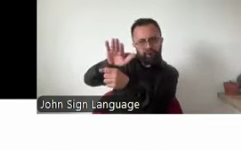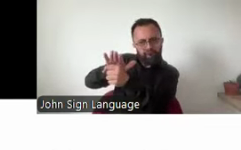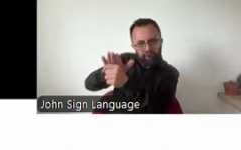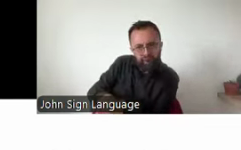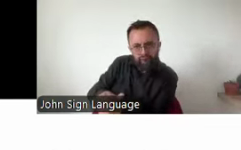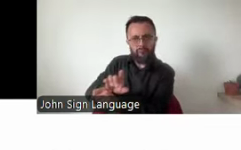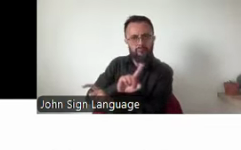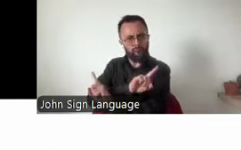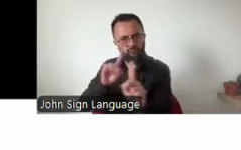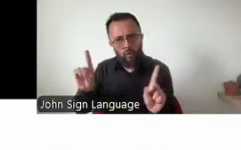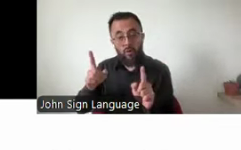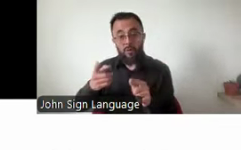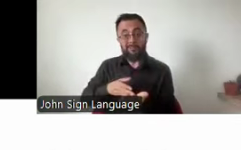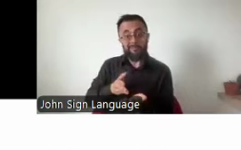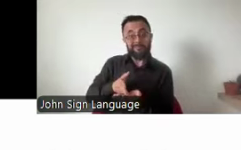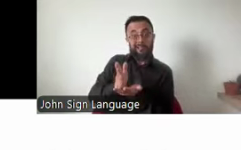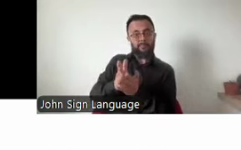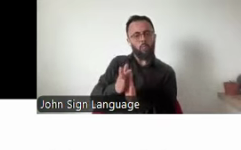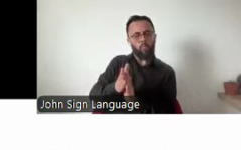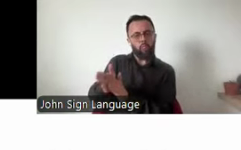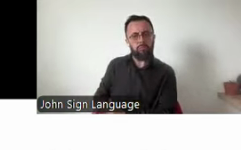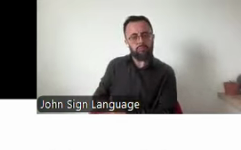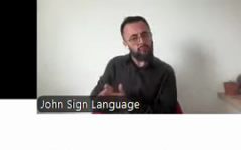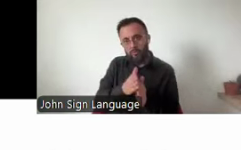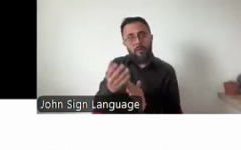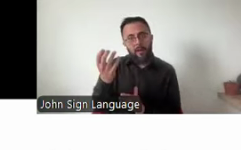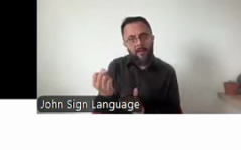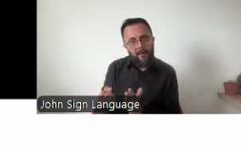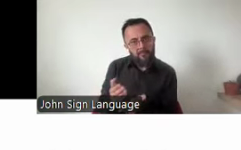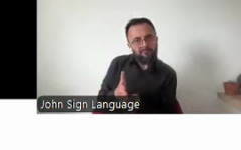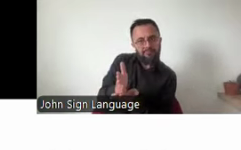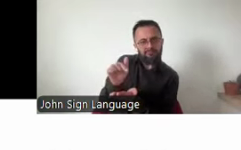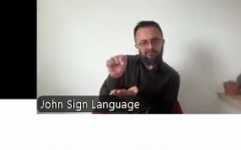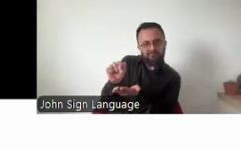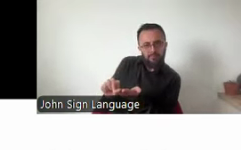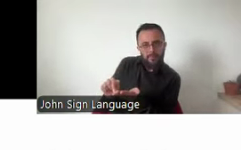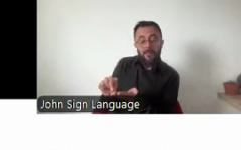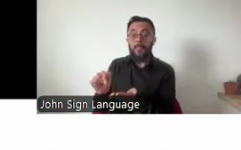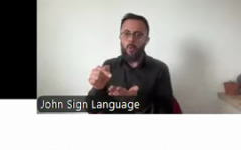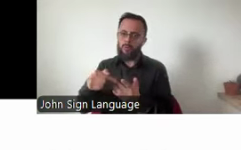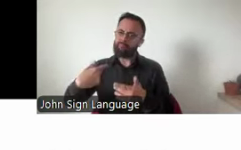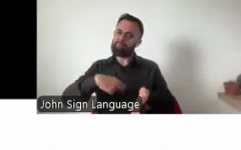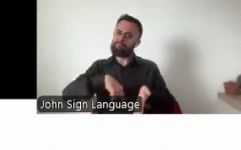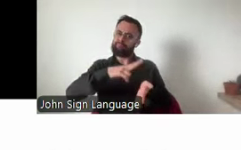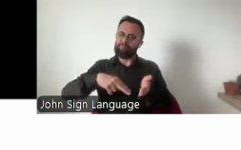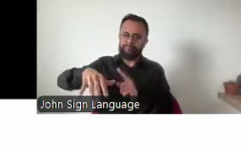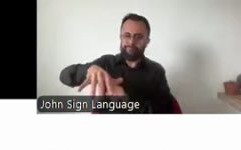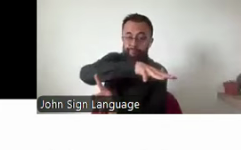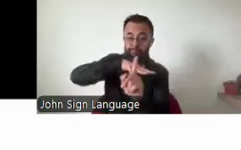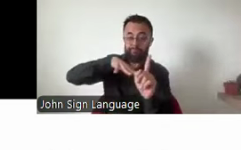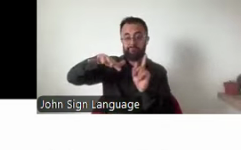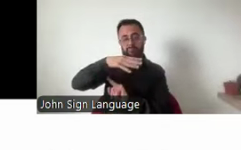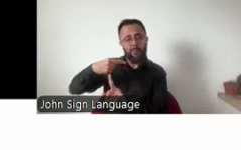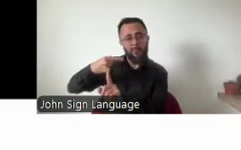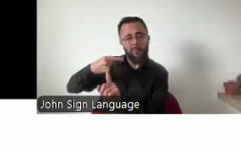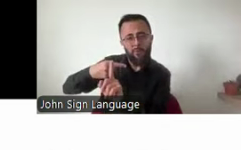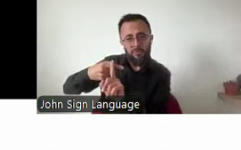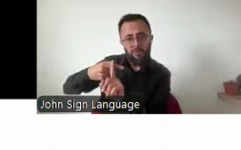this very positive context, but as the years passed, we didn't see that much